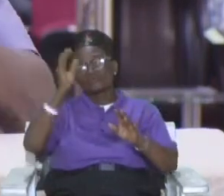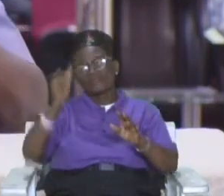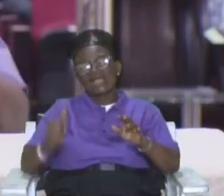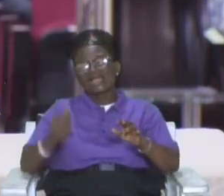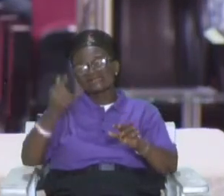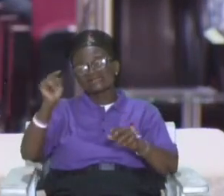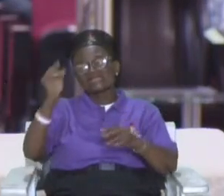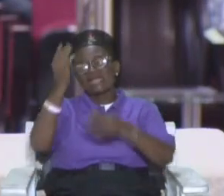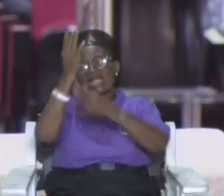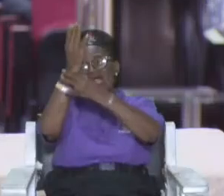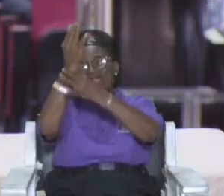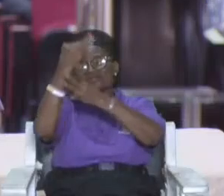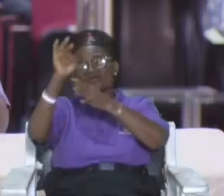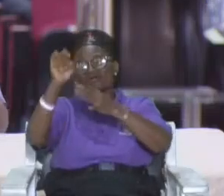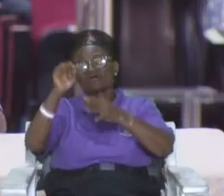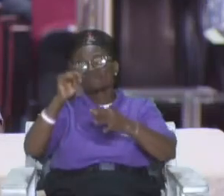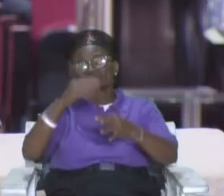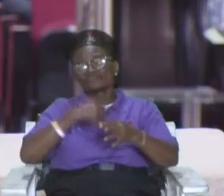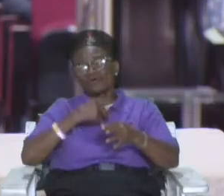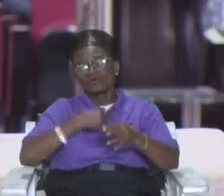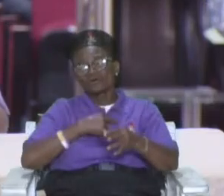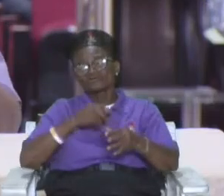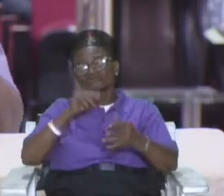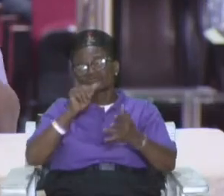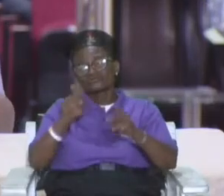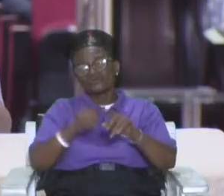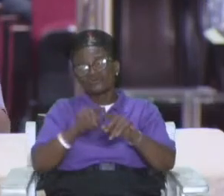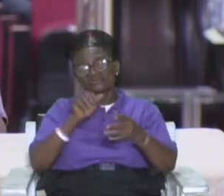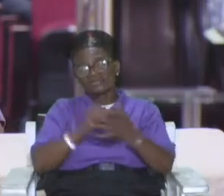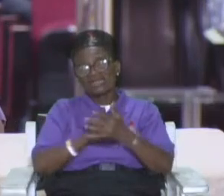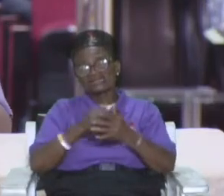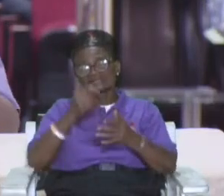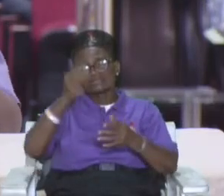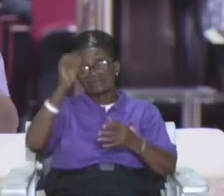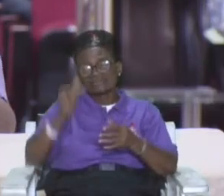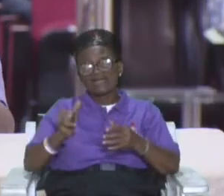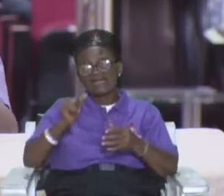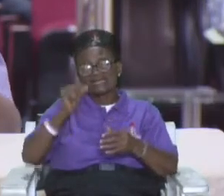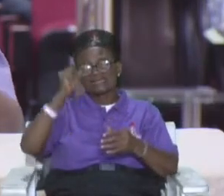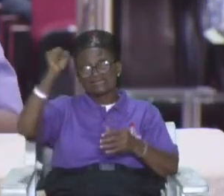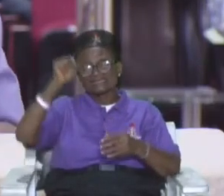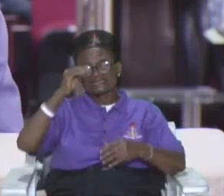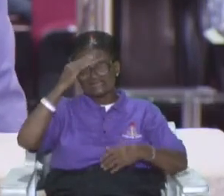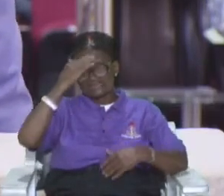So that from his body, handkerchiefs and aprons were taken to the sick.